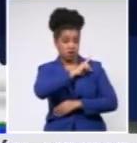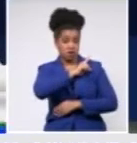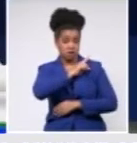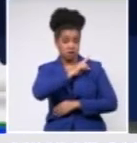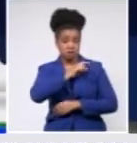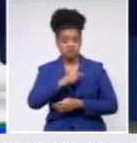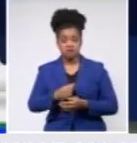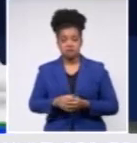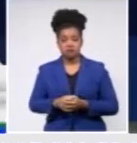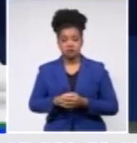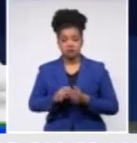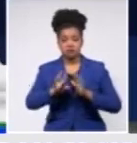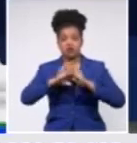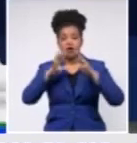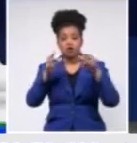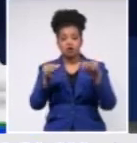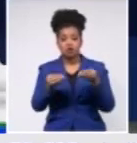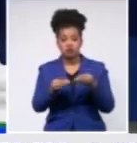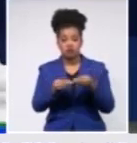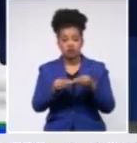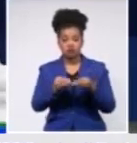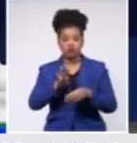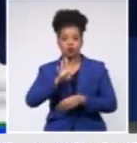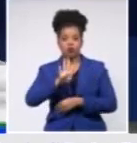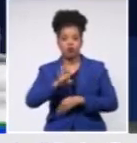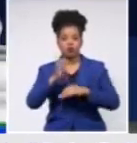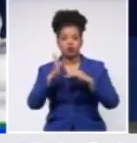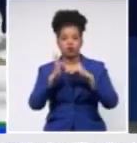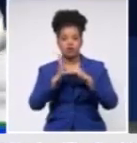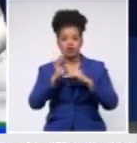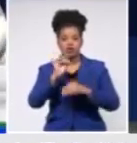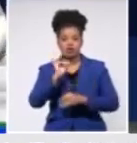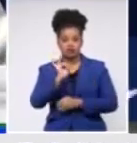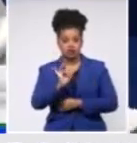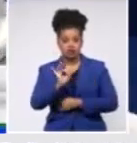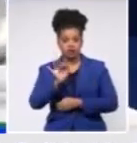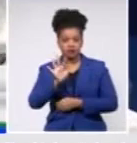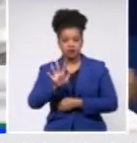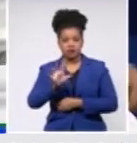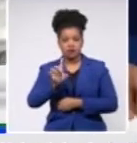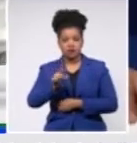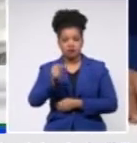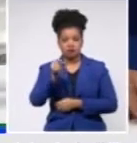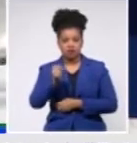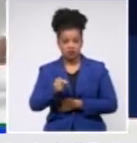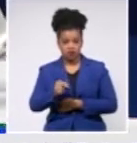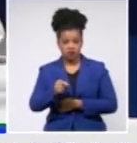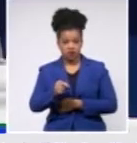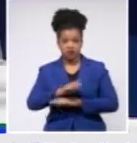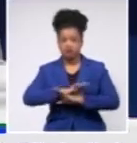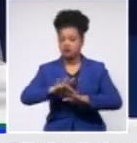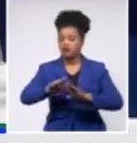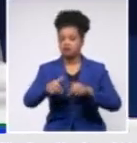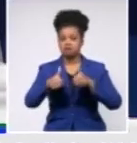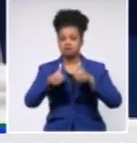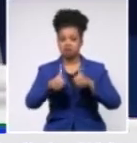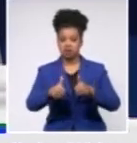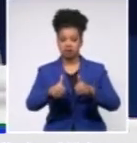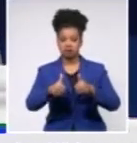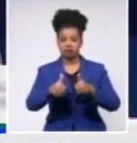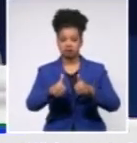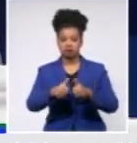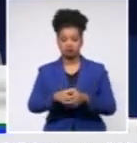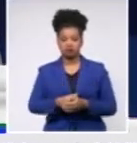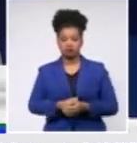Yesterday, 1 patient joined the group of those reported as serious. 1 serious patient passed to critical,